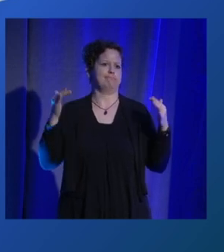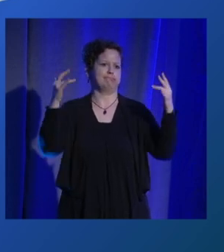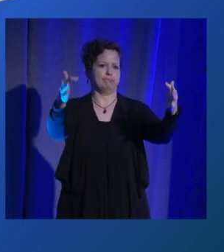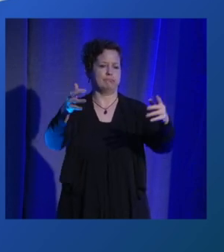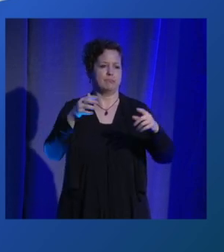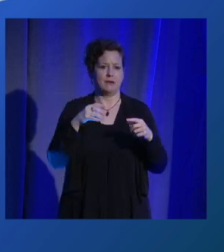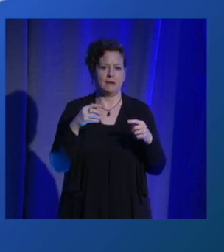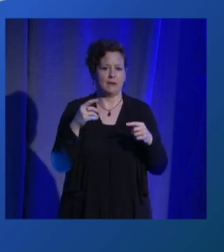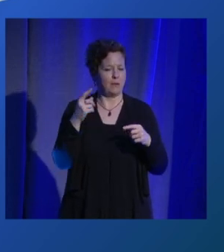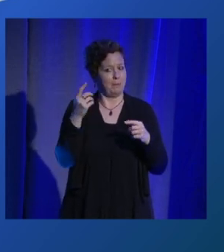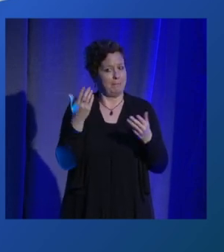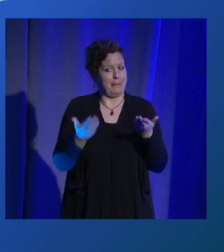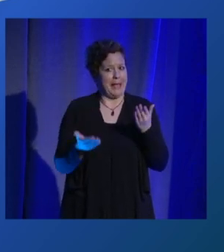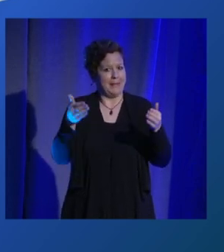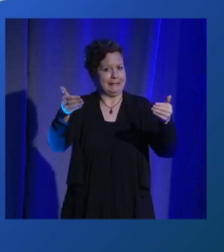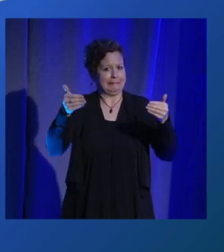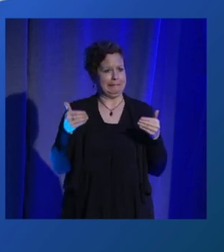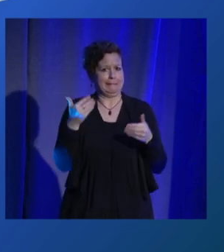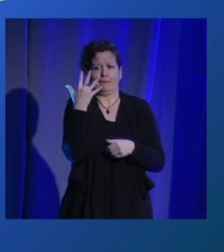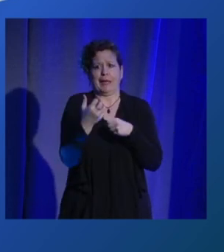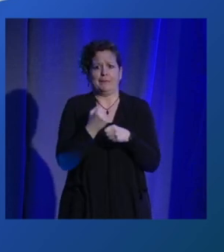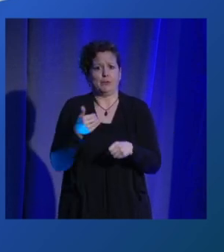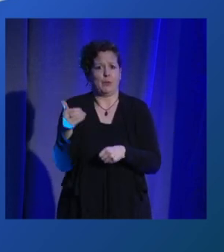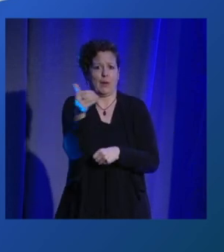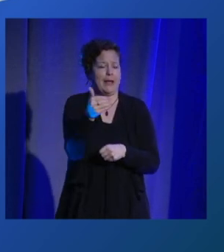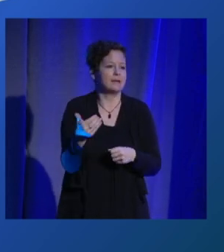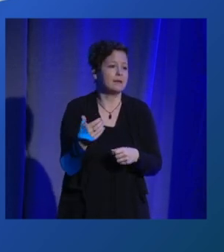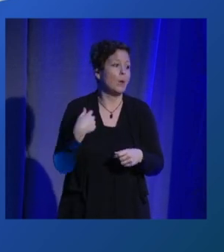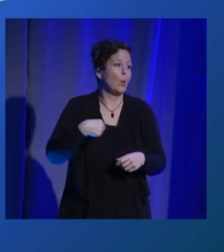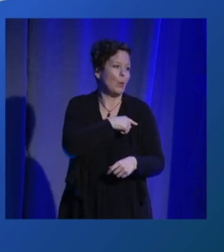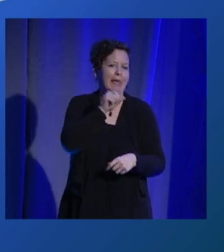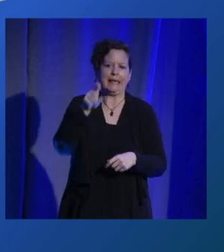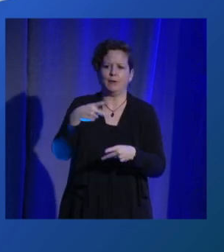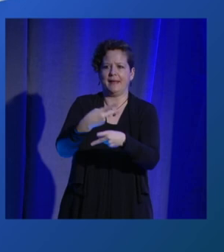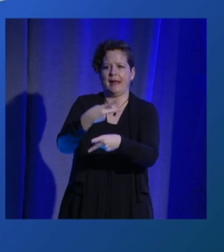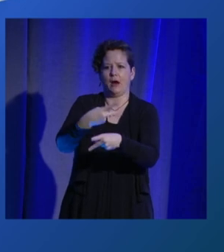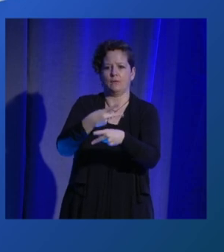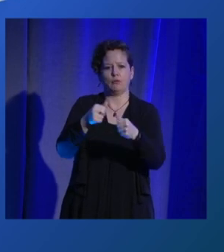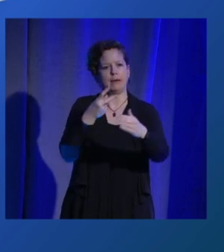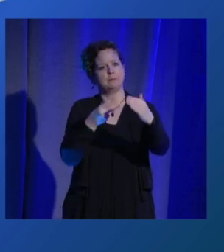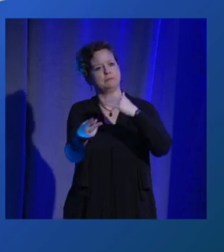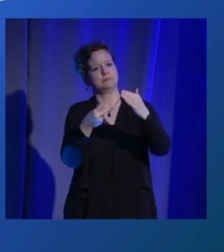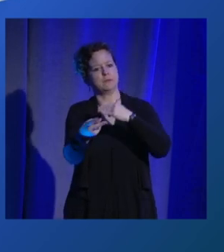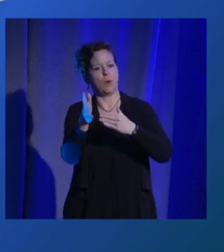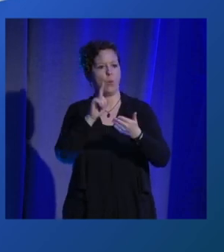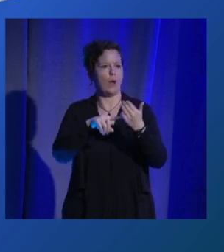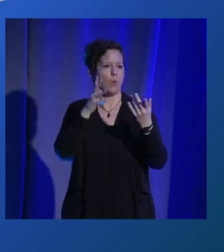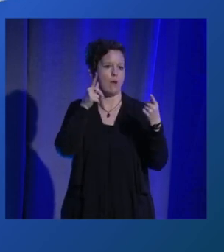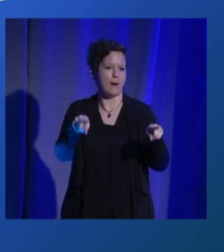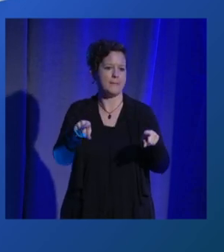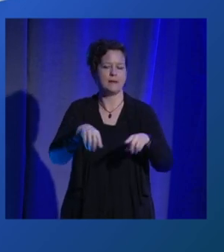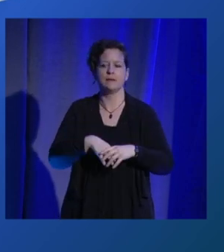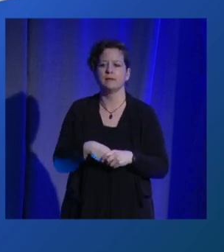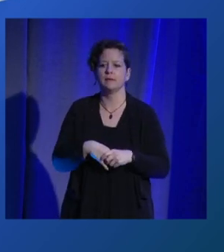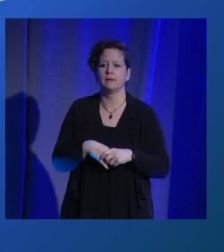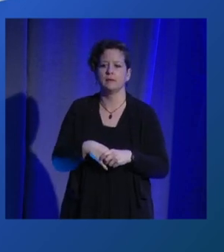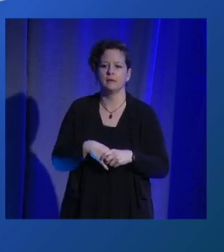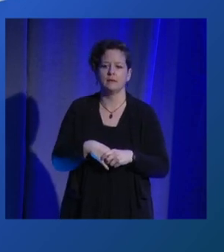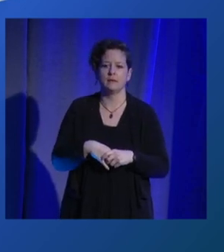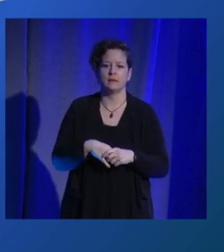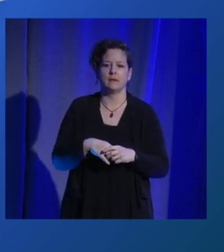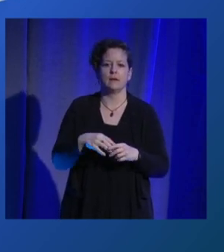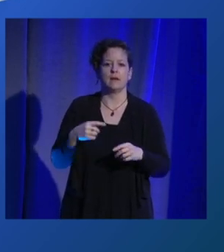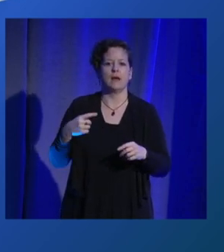away and we we we better be prepared for it and and what we're trying to do in the you hear a lot of us